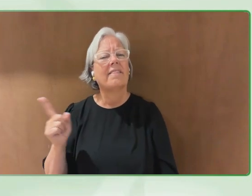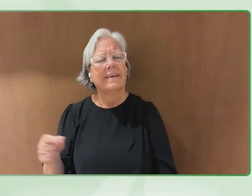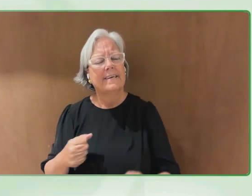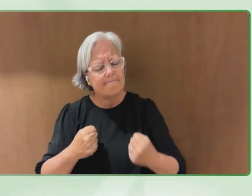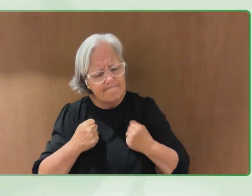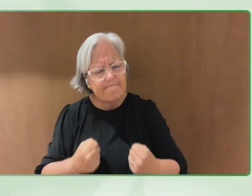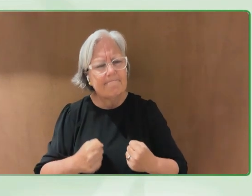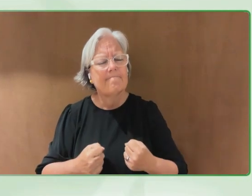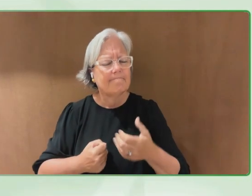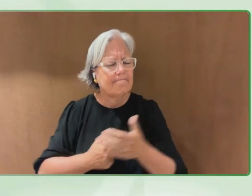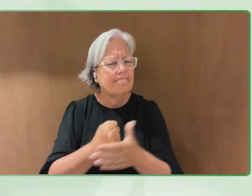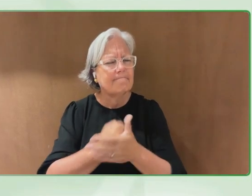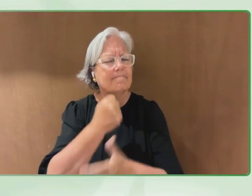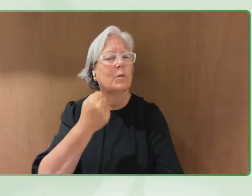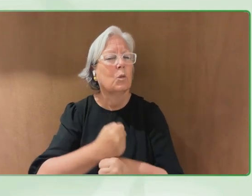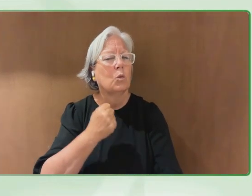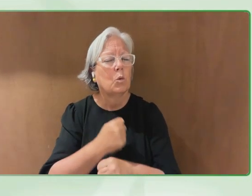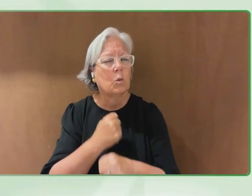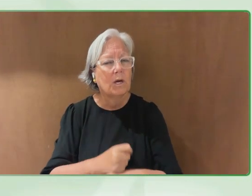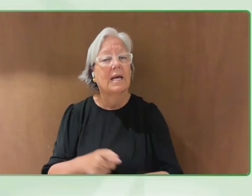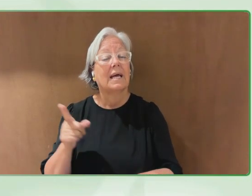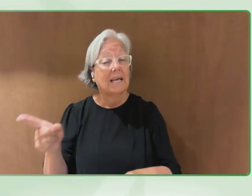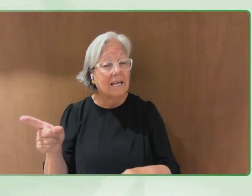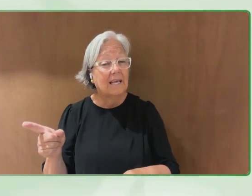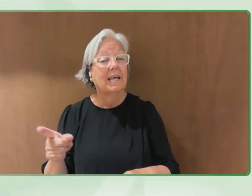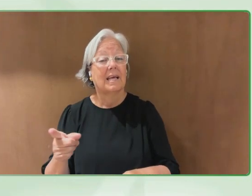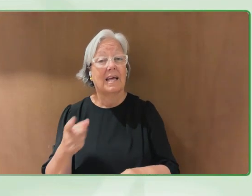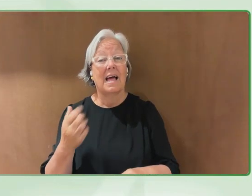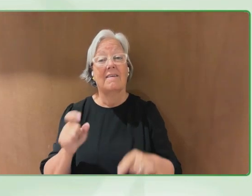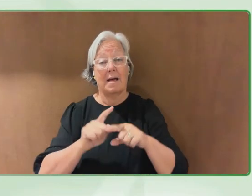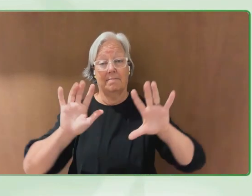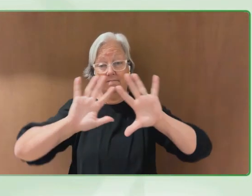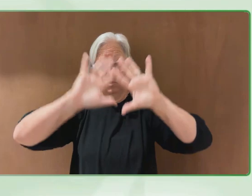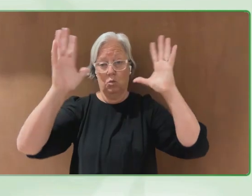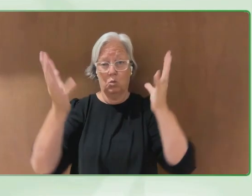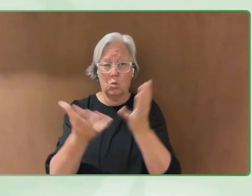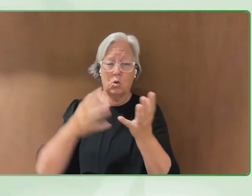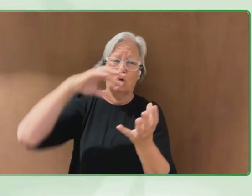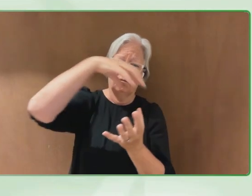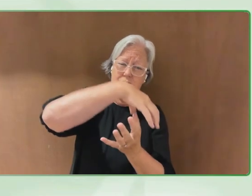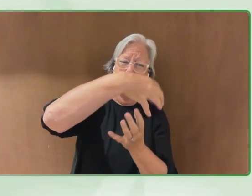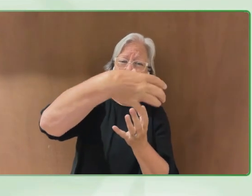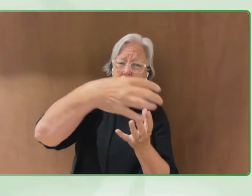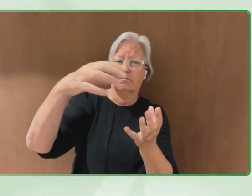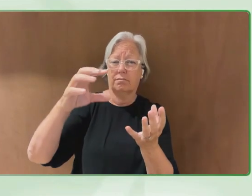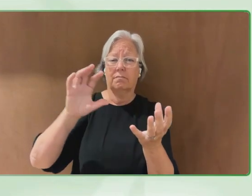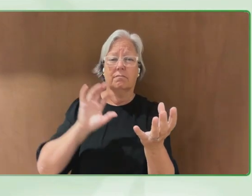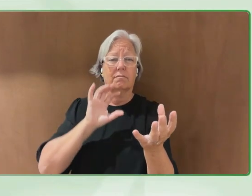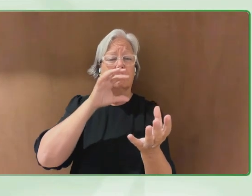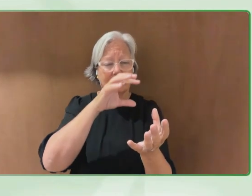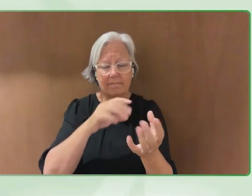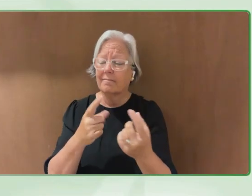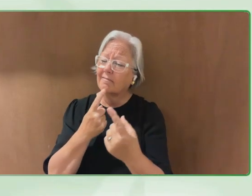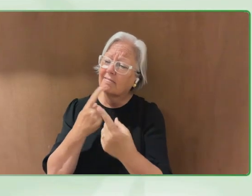create impact across multiple continents. And yet, when you speak with him, it's as if you're talking to your